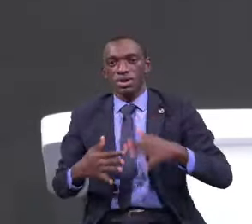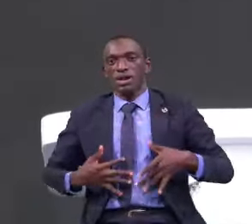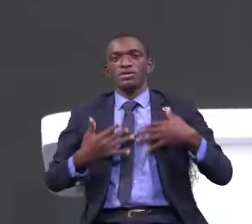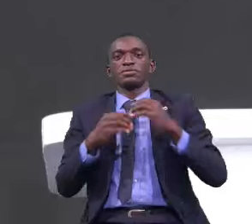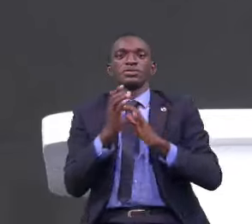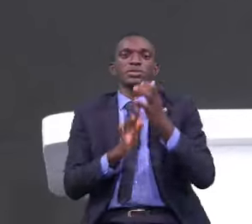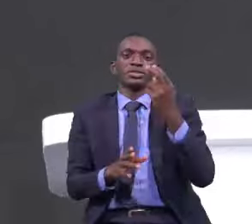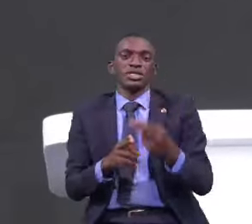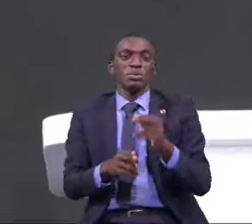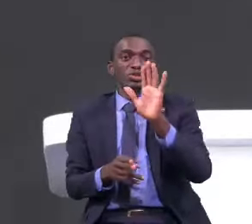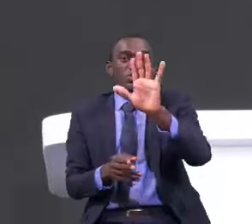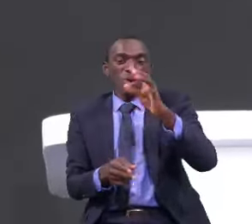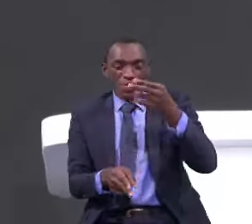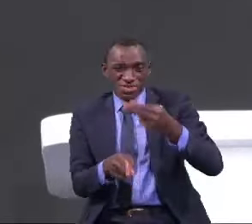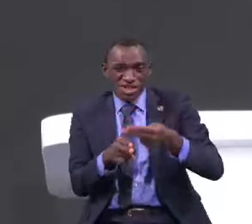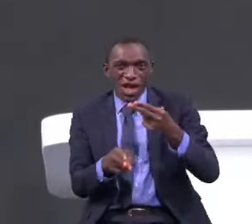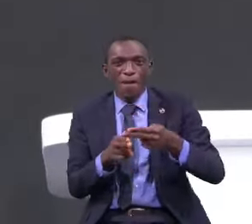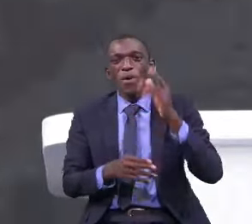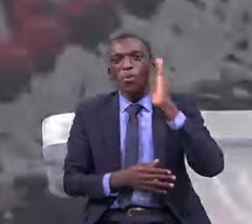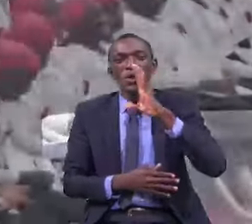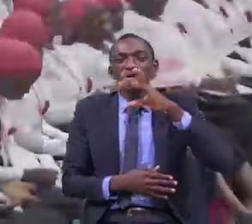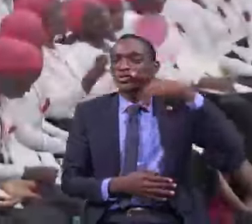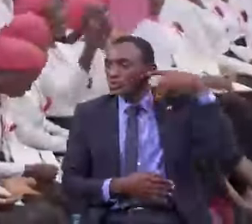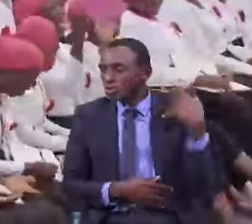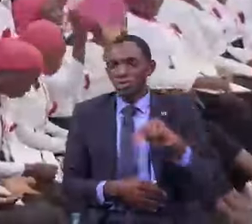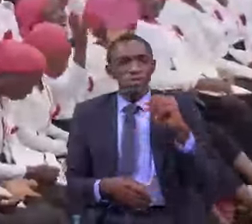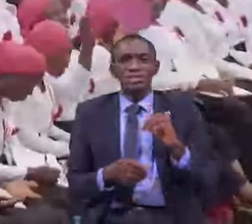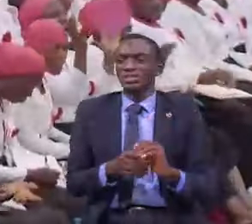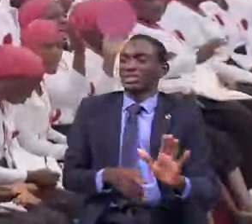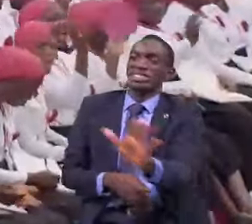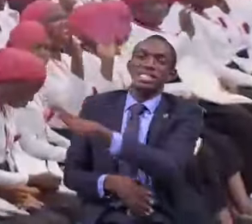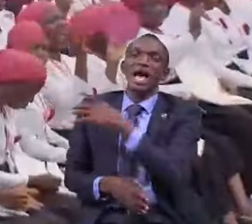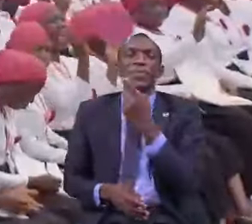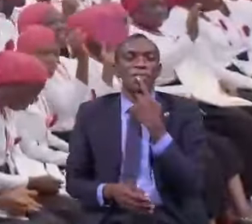Your name will be sweet in their mouth.